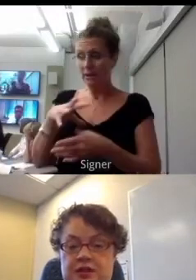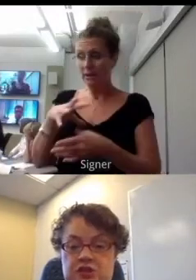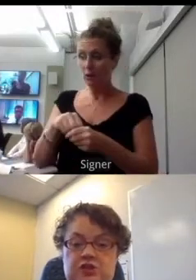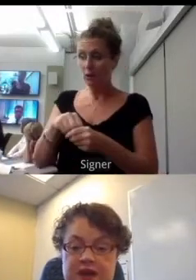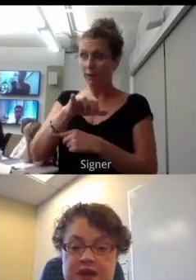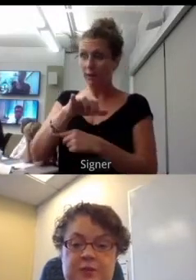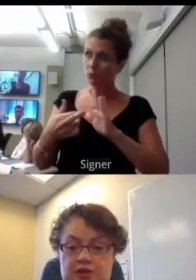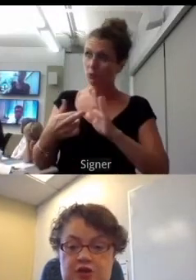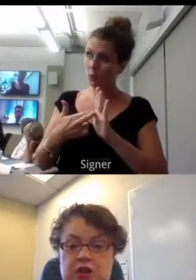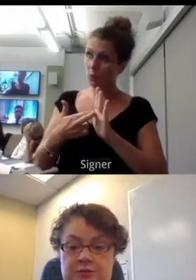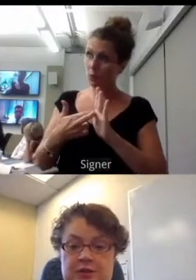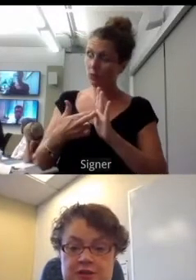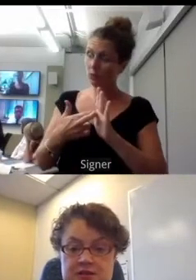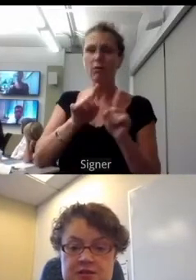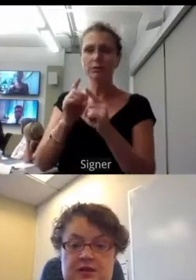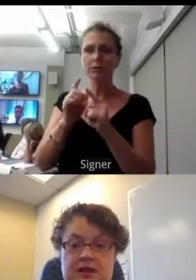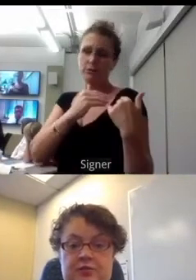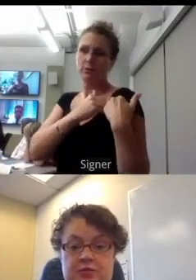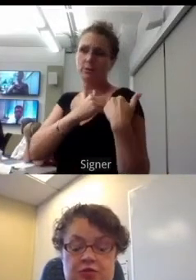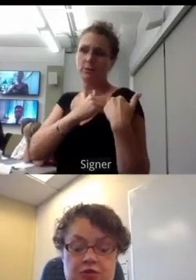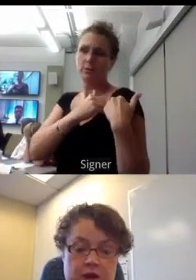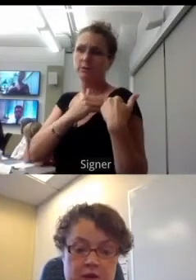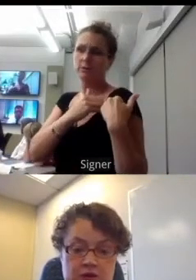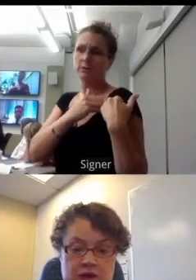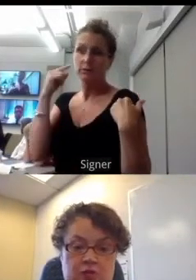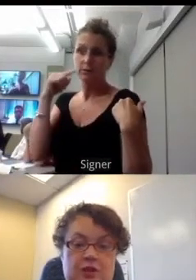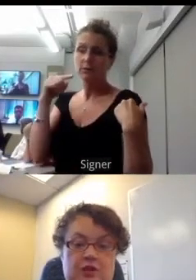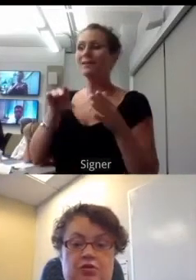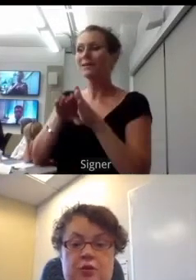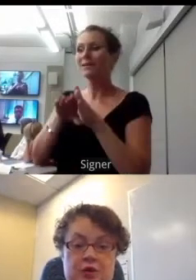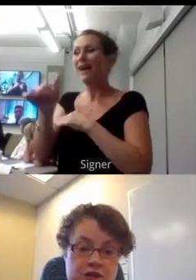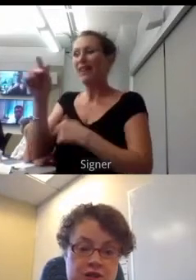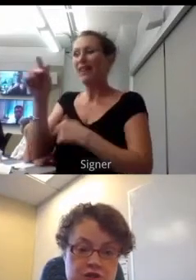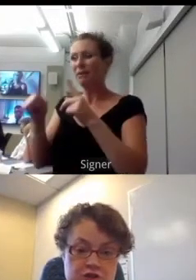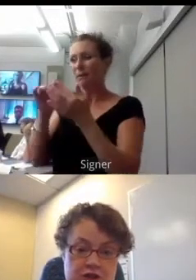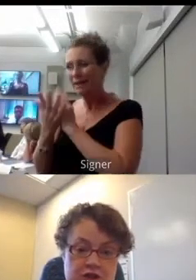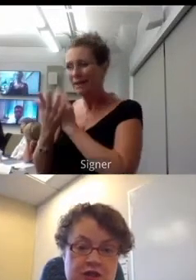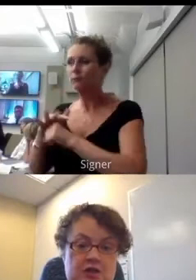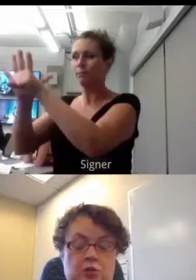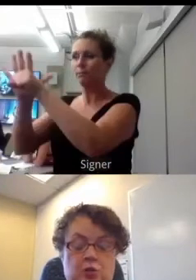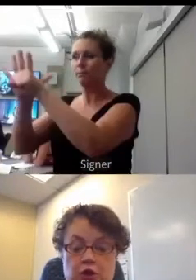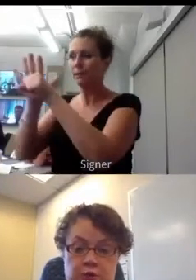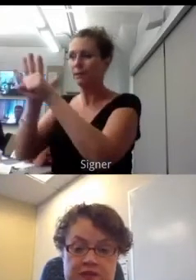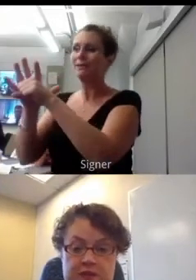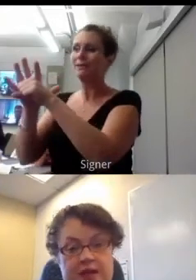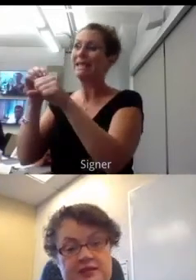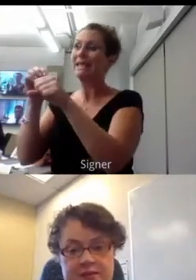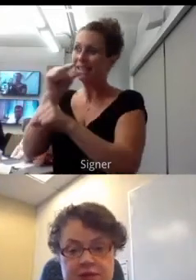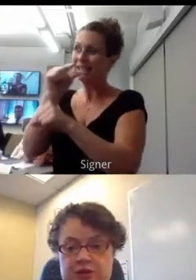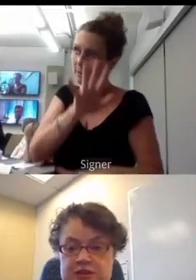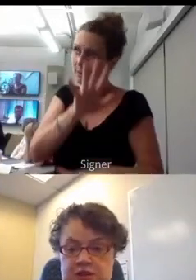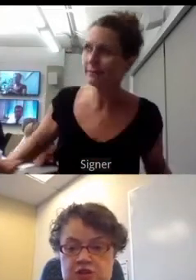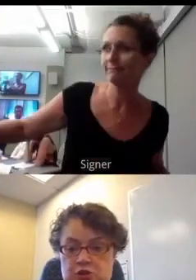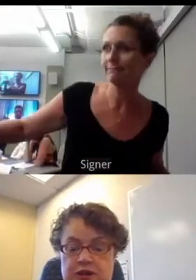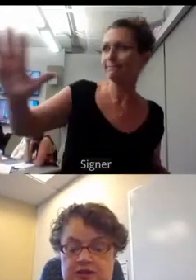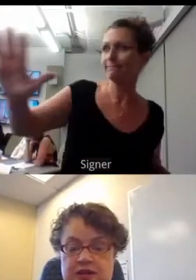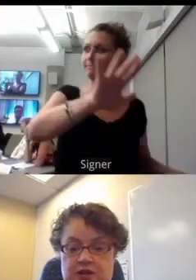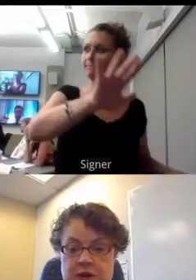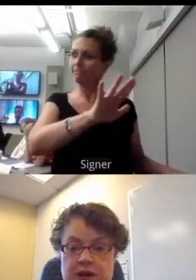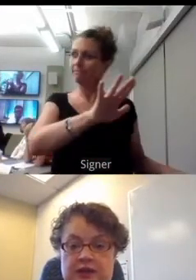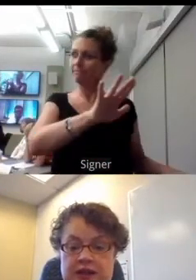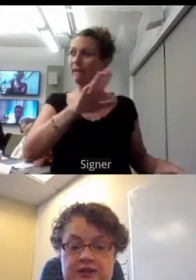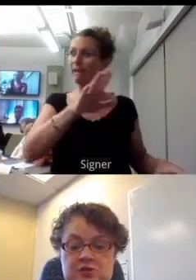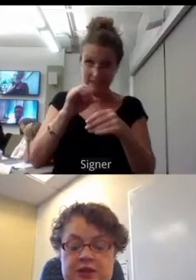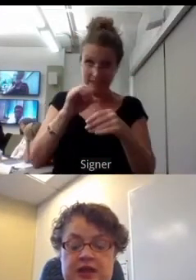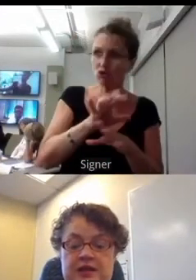develop other champions, to develop them throughout government, throughout industry, to work with them. That is something we did do, I think, correctly, is